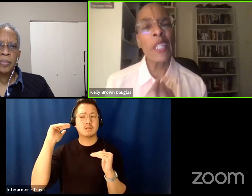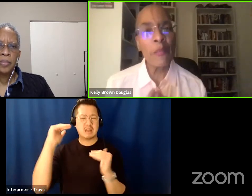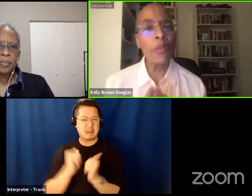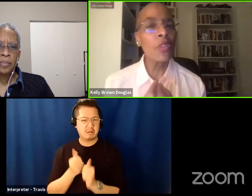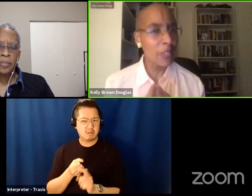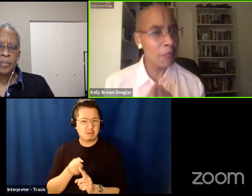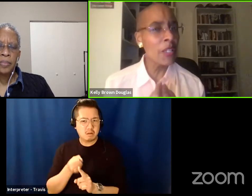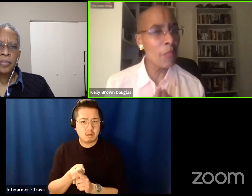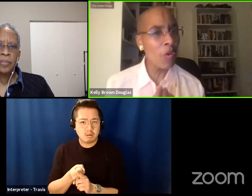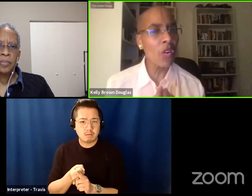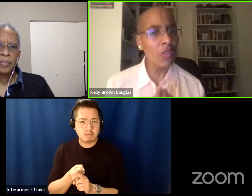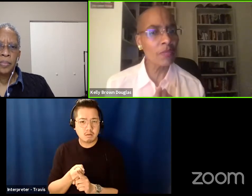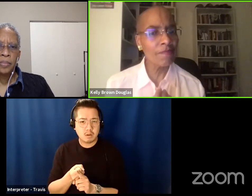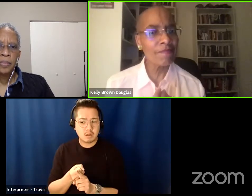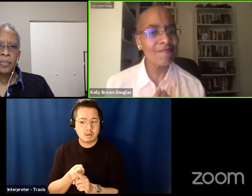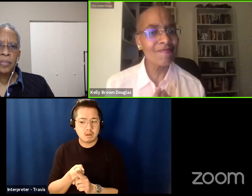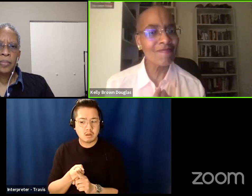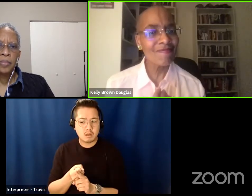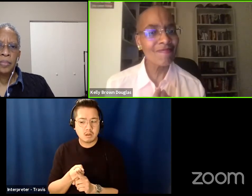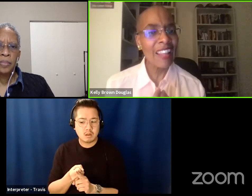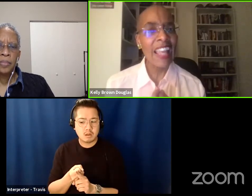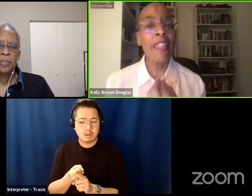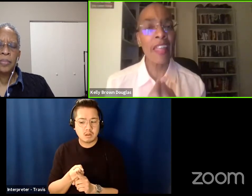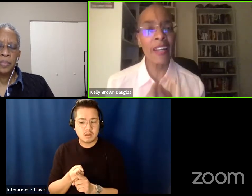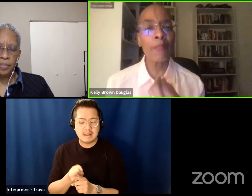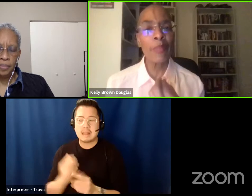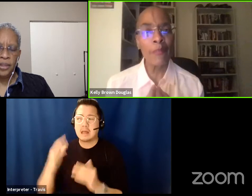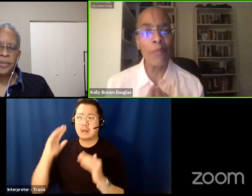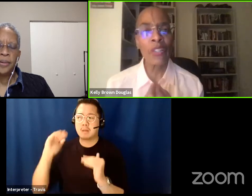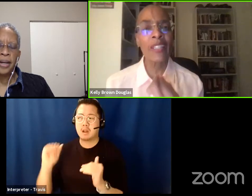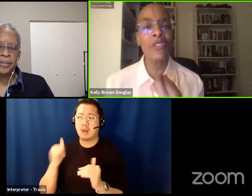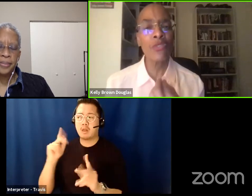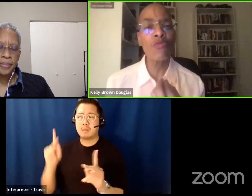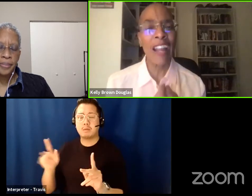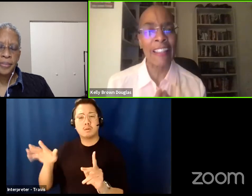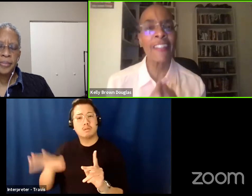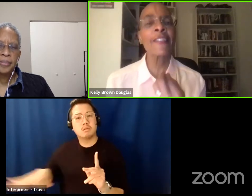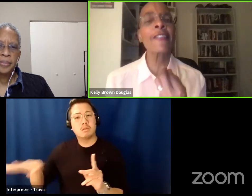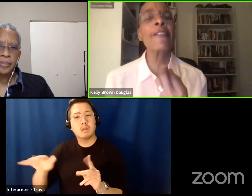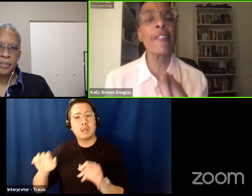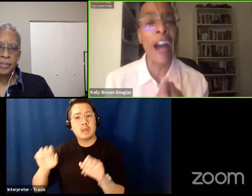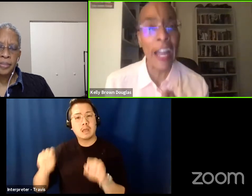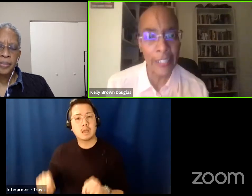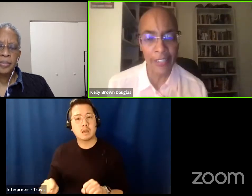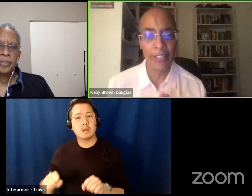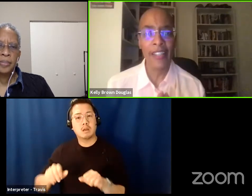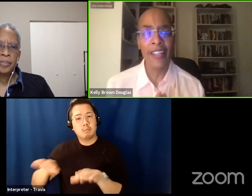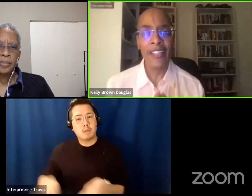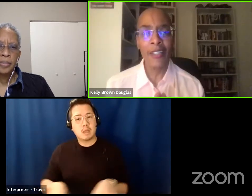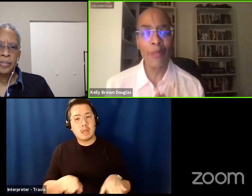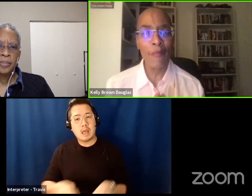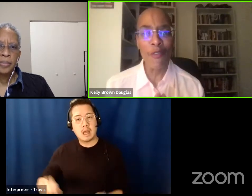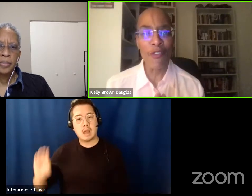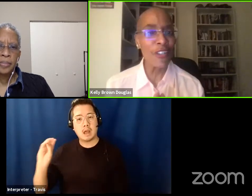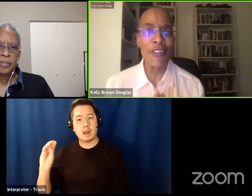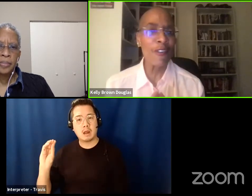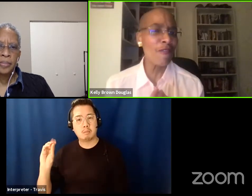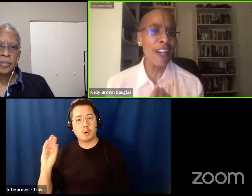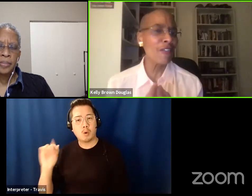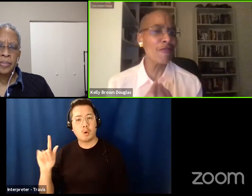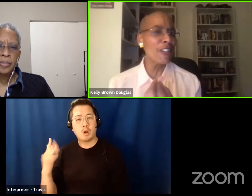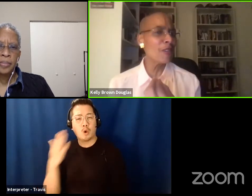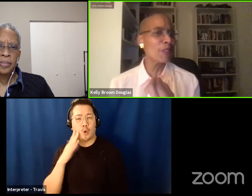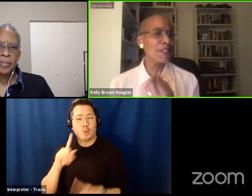that a people can be moral and that a people can do right, that a society can be moral. You